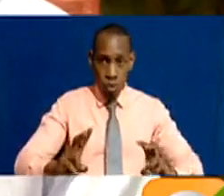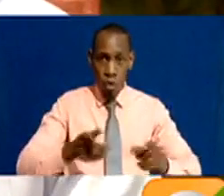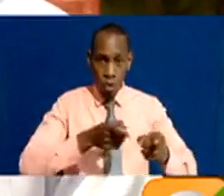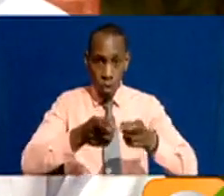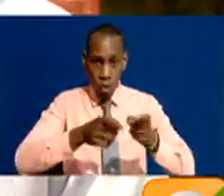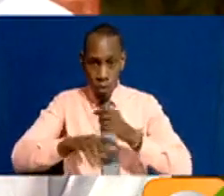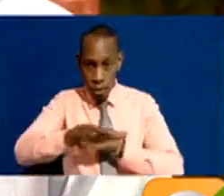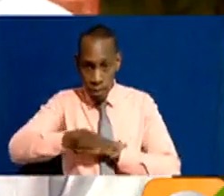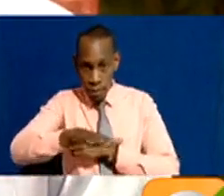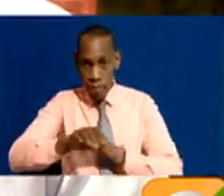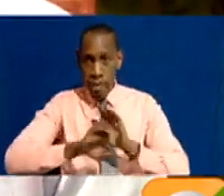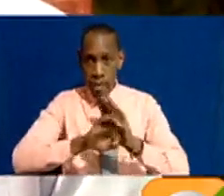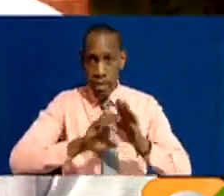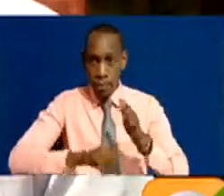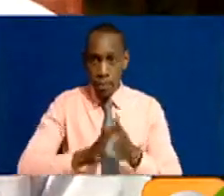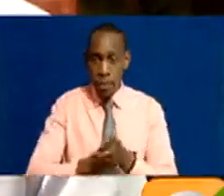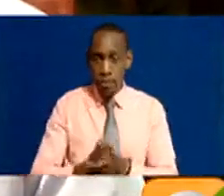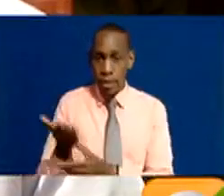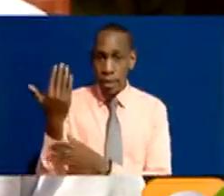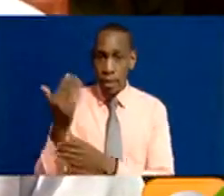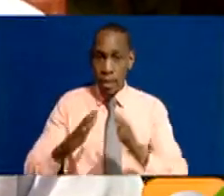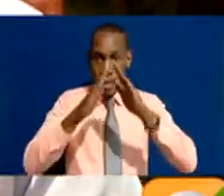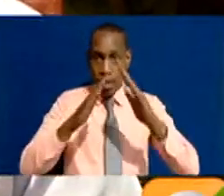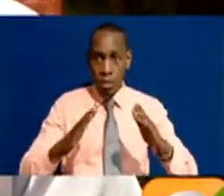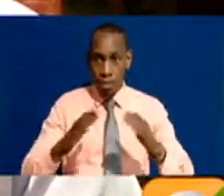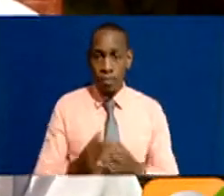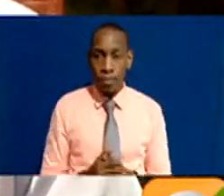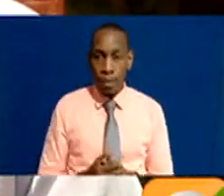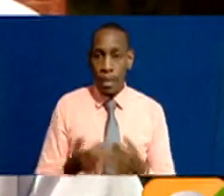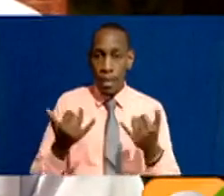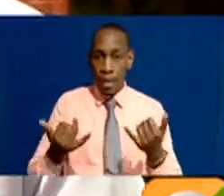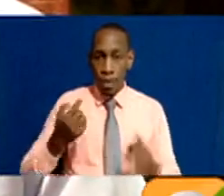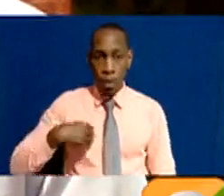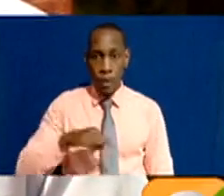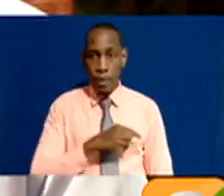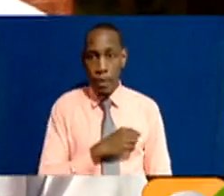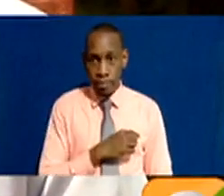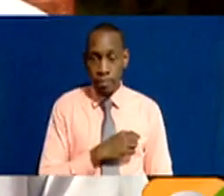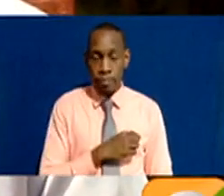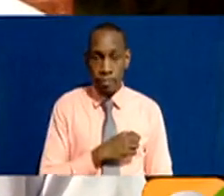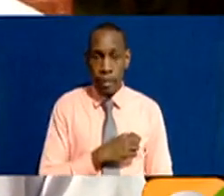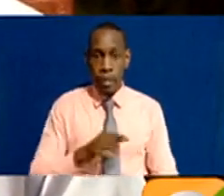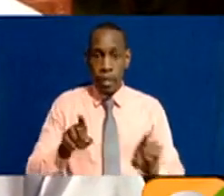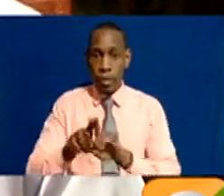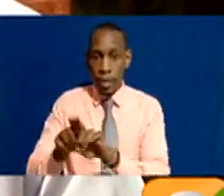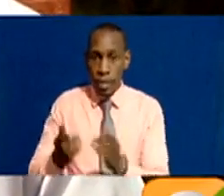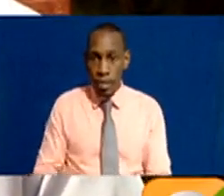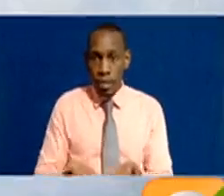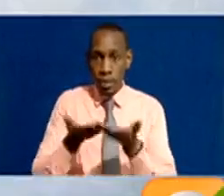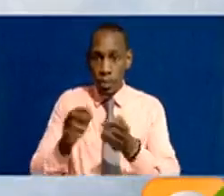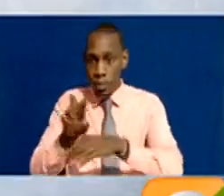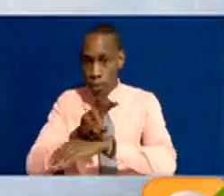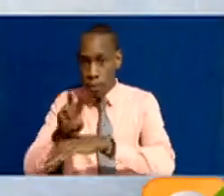controlled environment, such as greenhouses. Now, for us, it was also to improve our